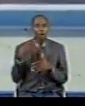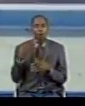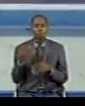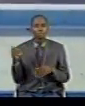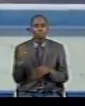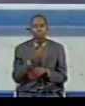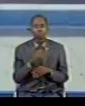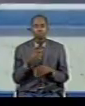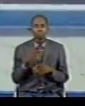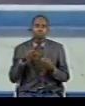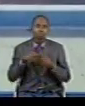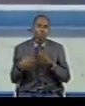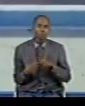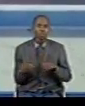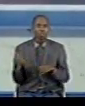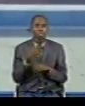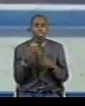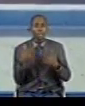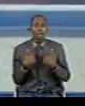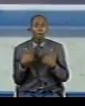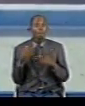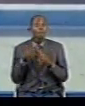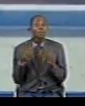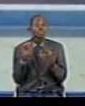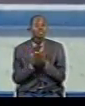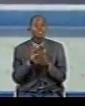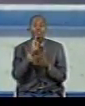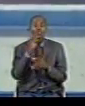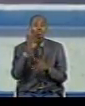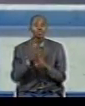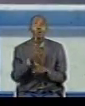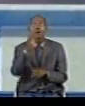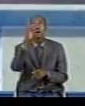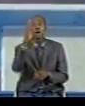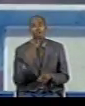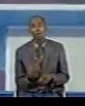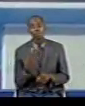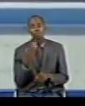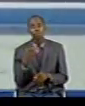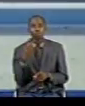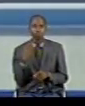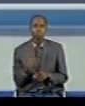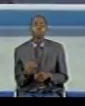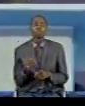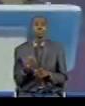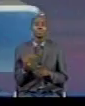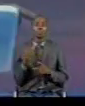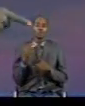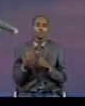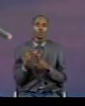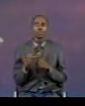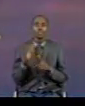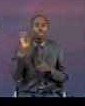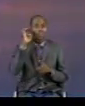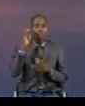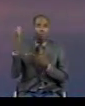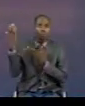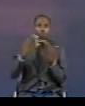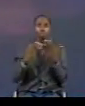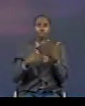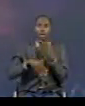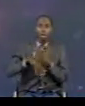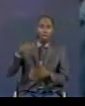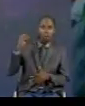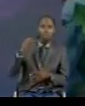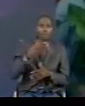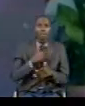have. But that's half the work. He brings you out to bring you in. I said